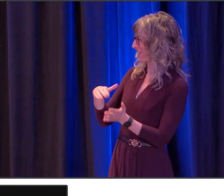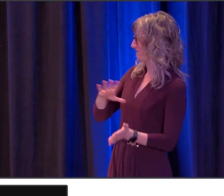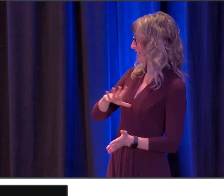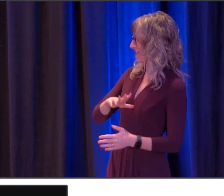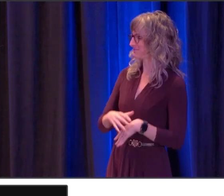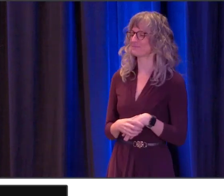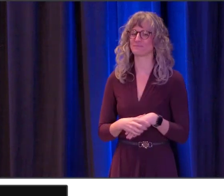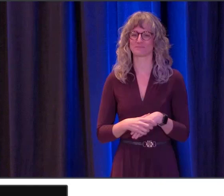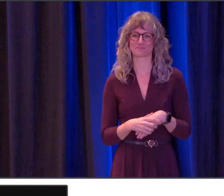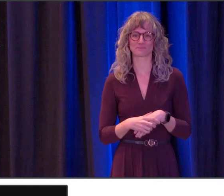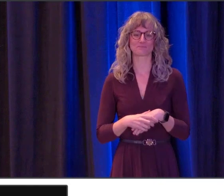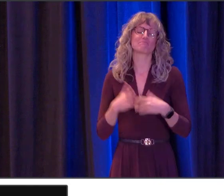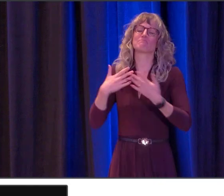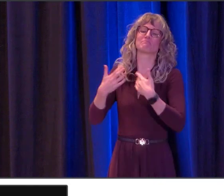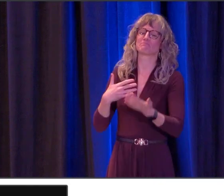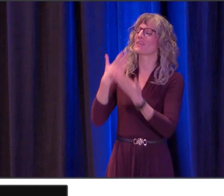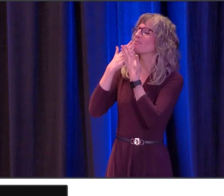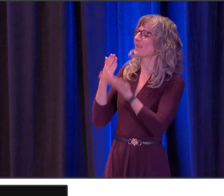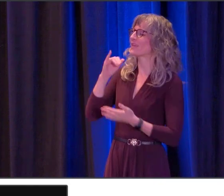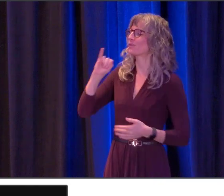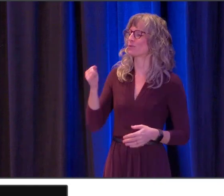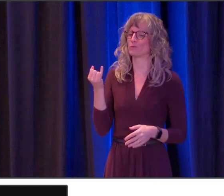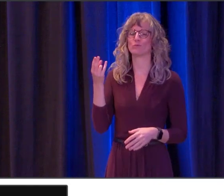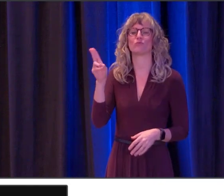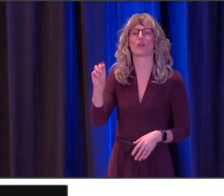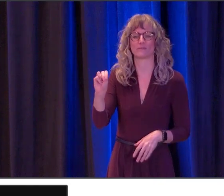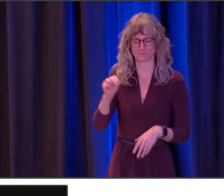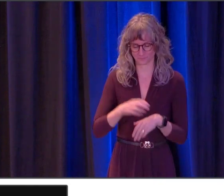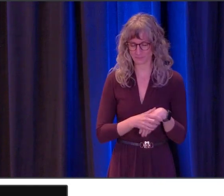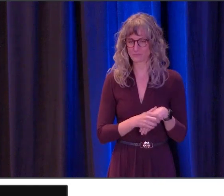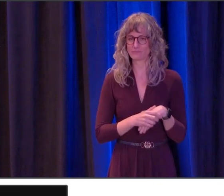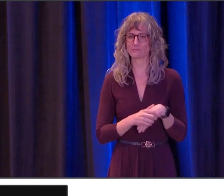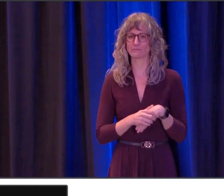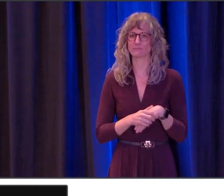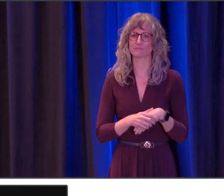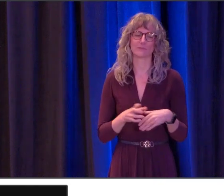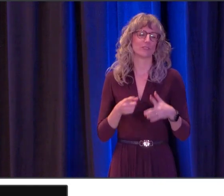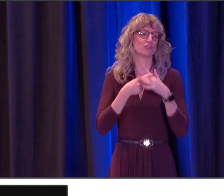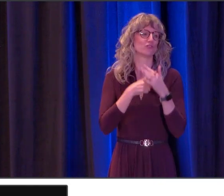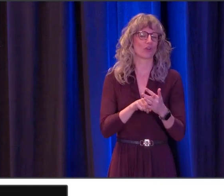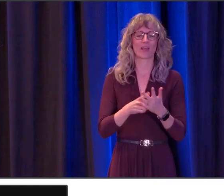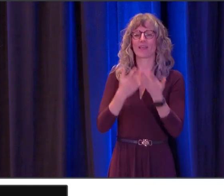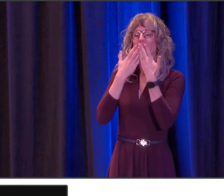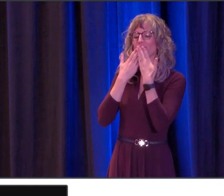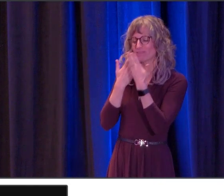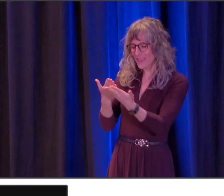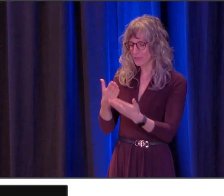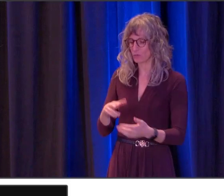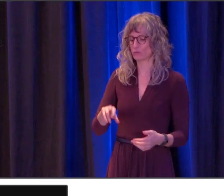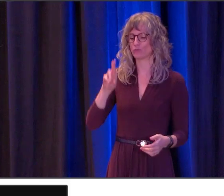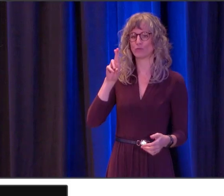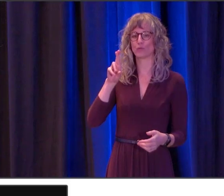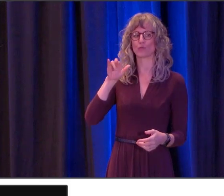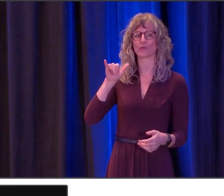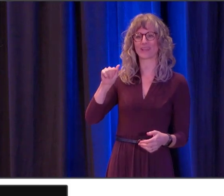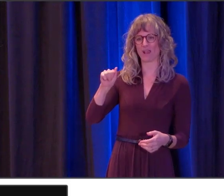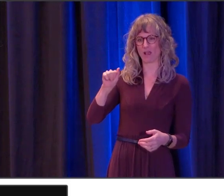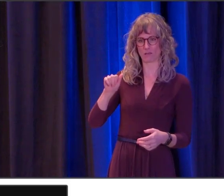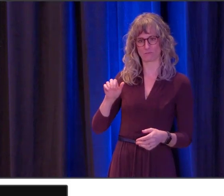Thank you, John. Thank you, everyone. And I want to start and just give a really big thank you to Rhea on the Nickel staff.